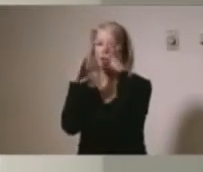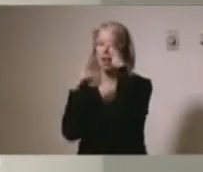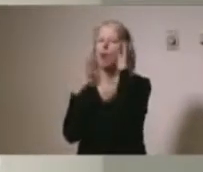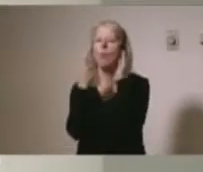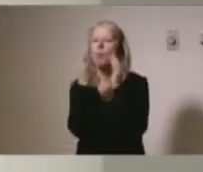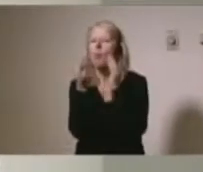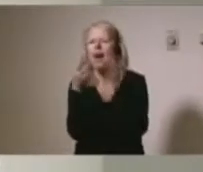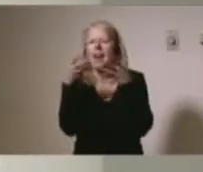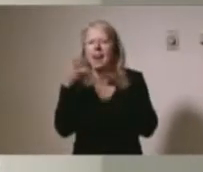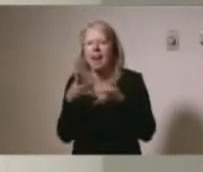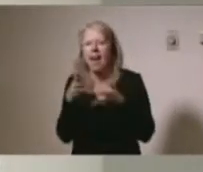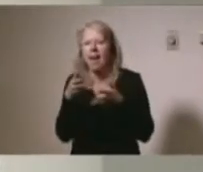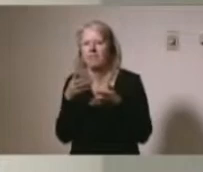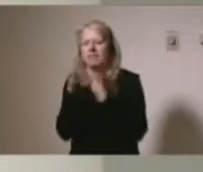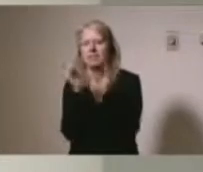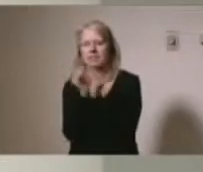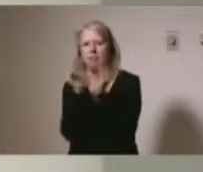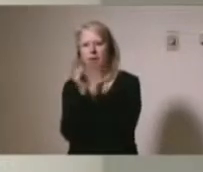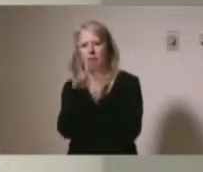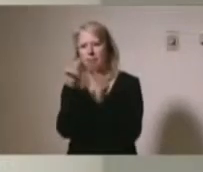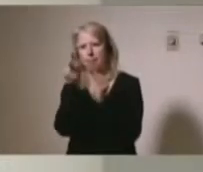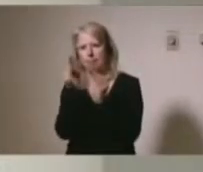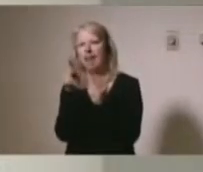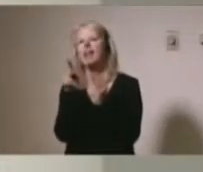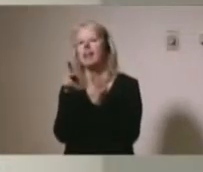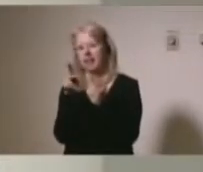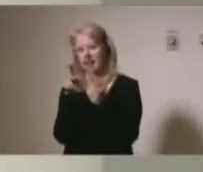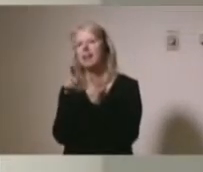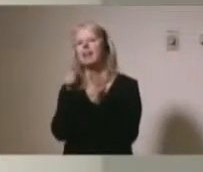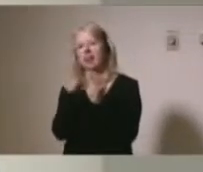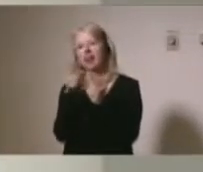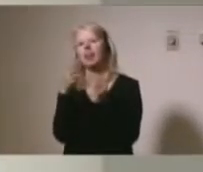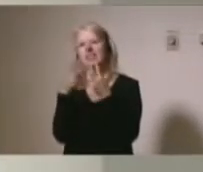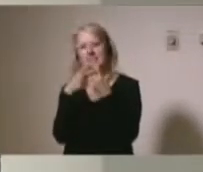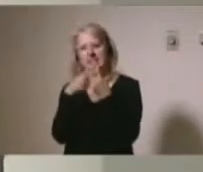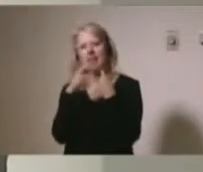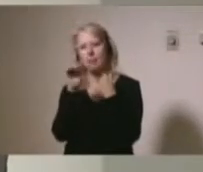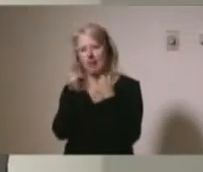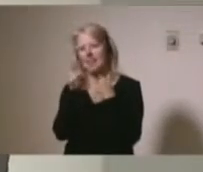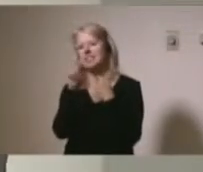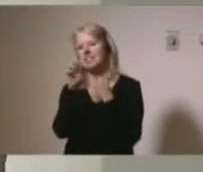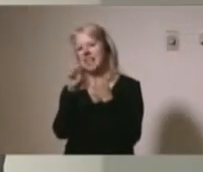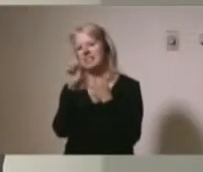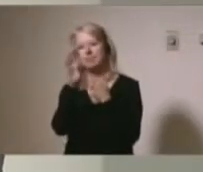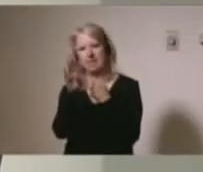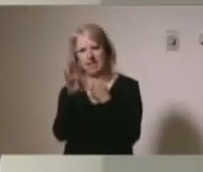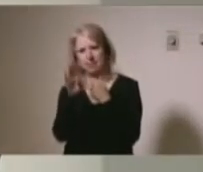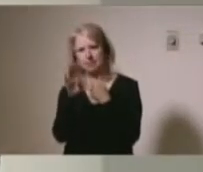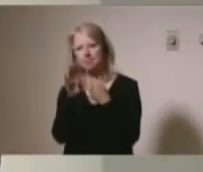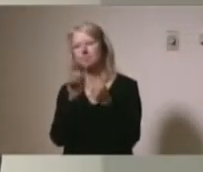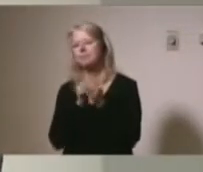bank remained in New Zealand hands, and that was Taranaki Savings Bank, or TSB.